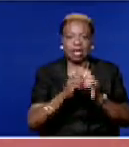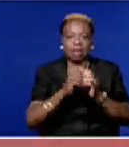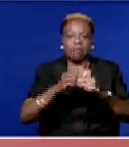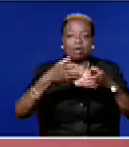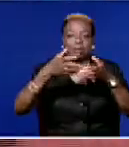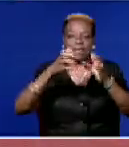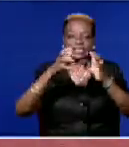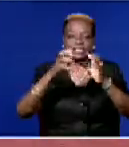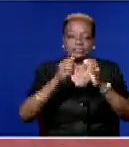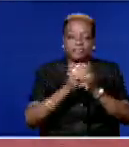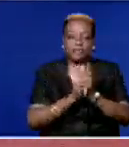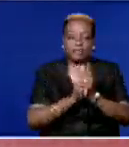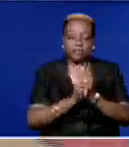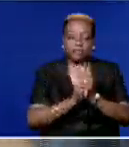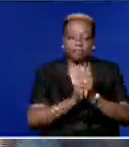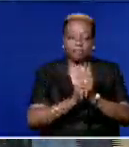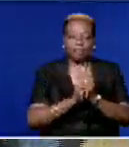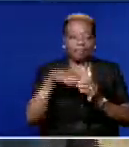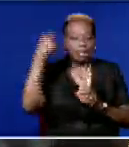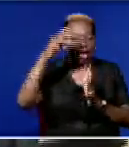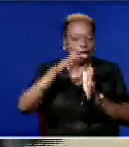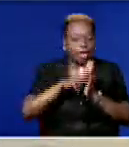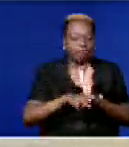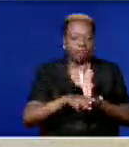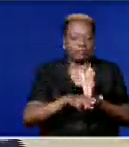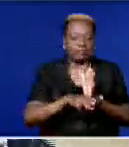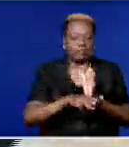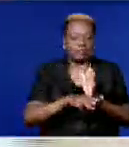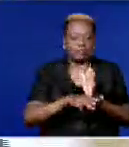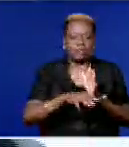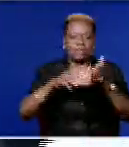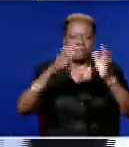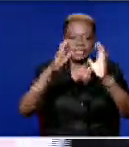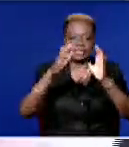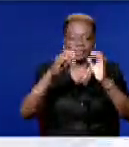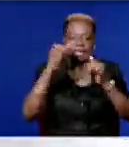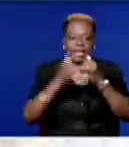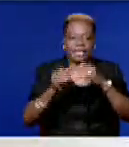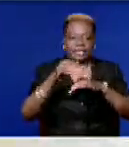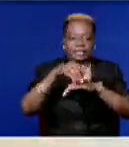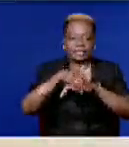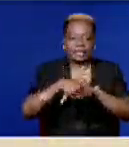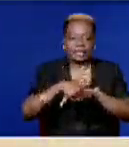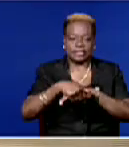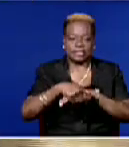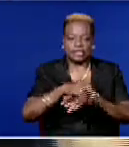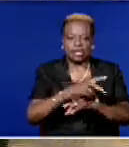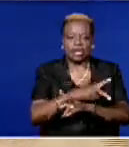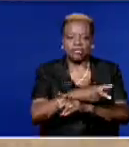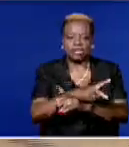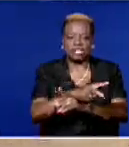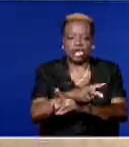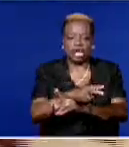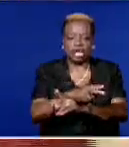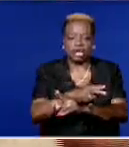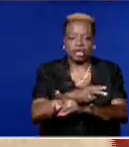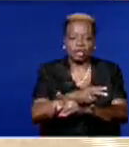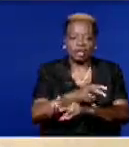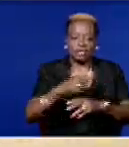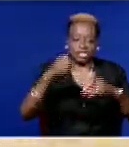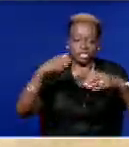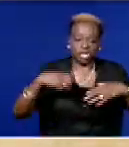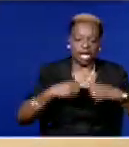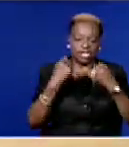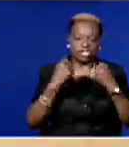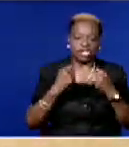back here at home, action from Government League last night as the Royal Bahamas Police Force Sharks will take on the Department of Corrections Challengers. And for the Sharks,